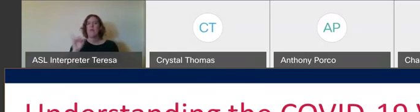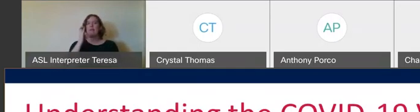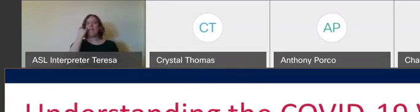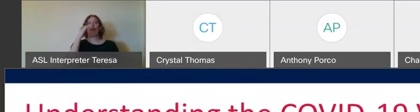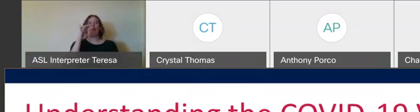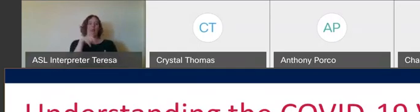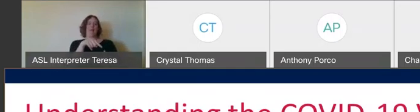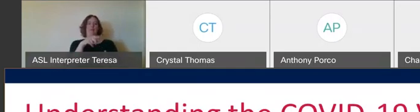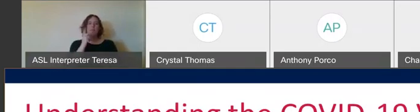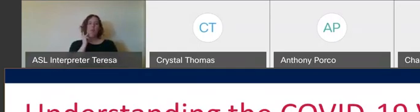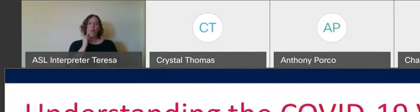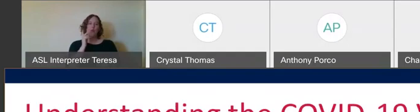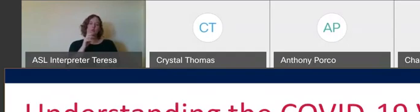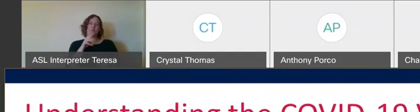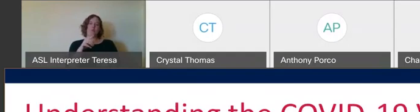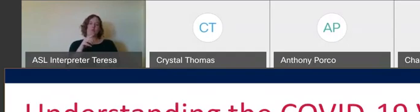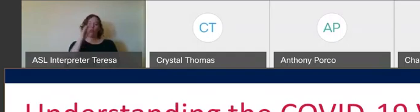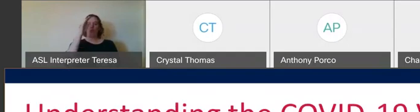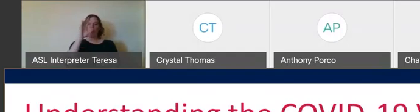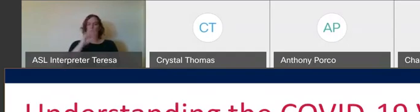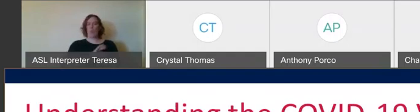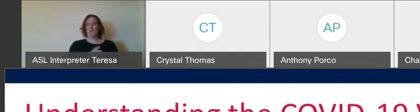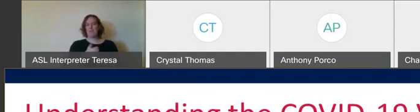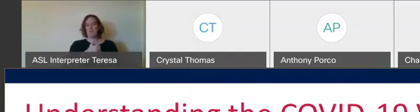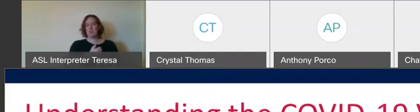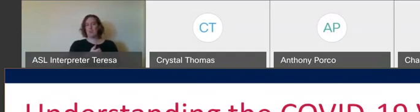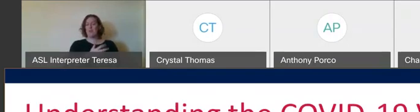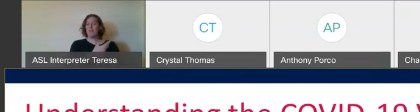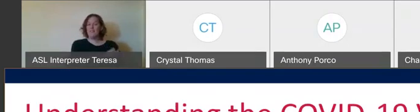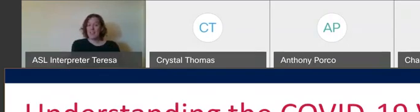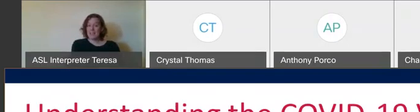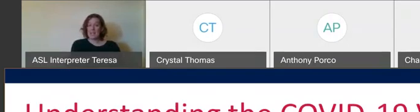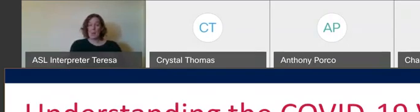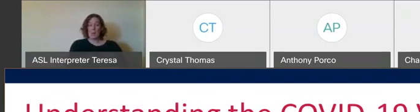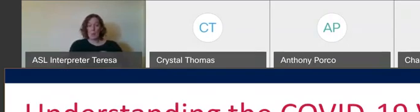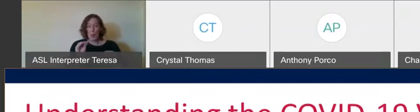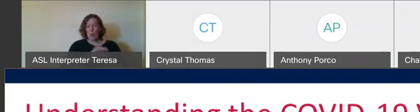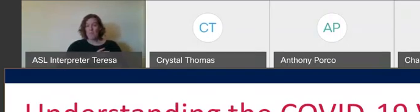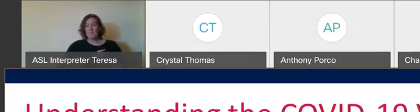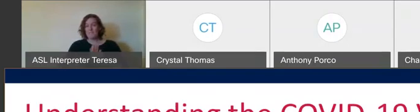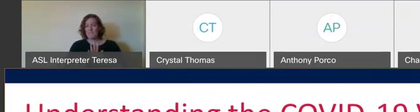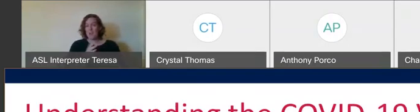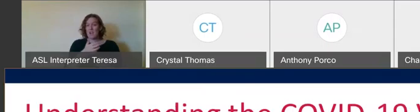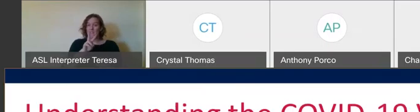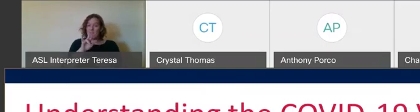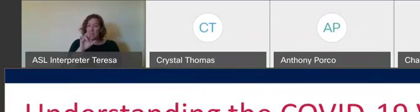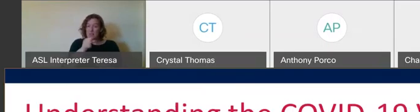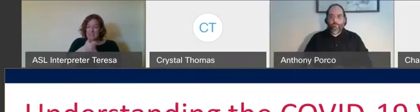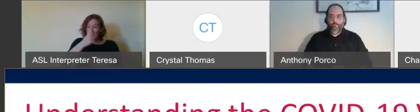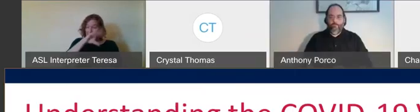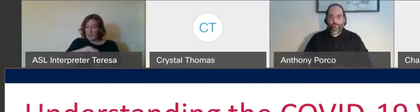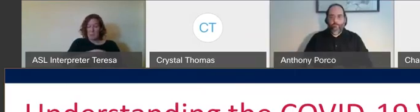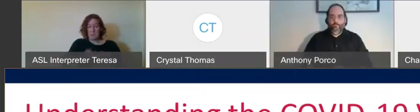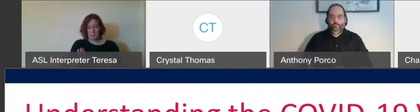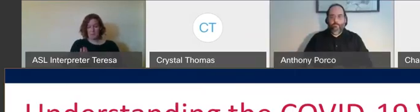COVID-19. The vaccine does not have any virus in it. The vaccines